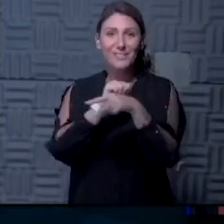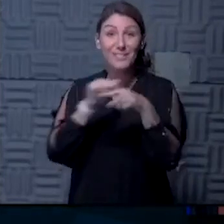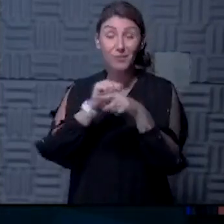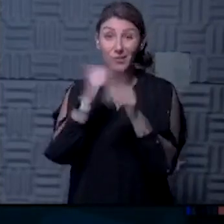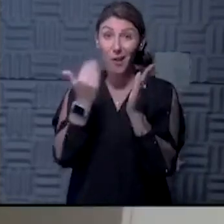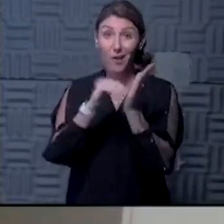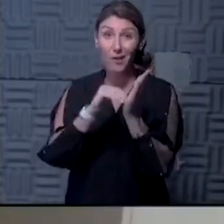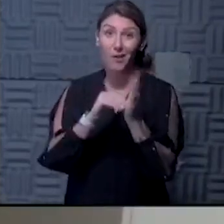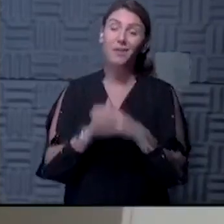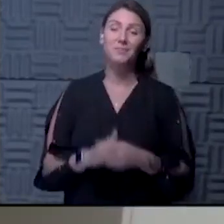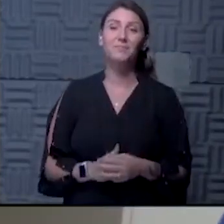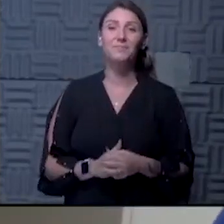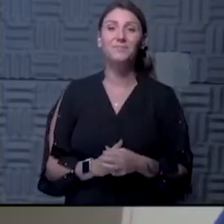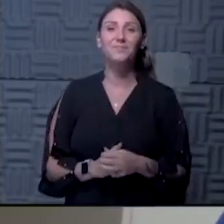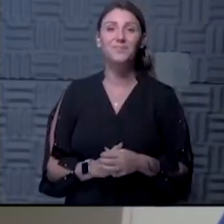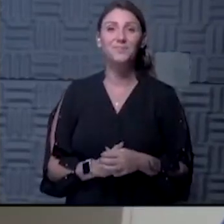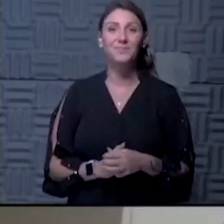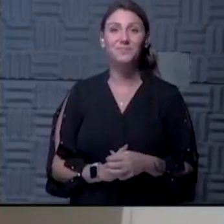soon.